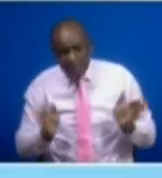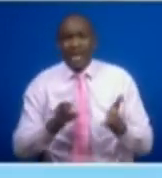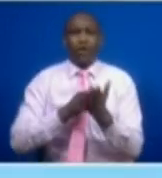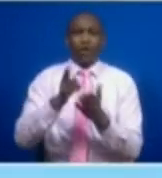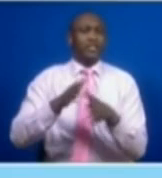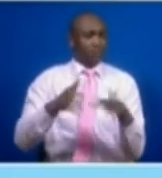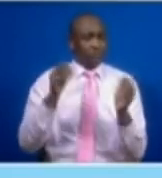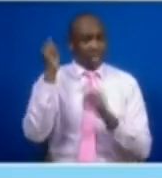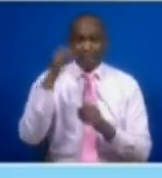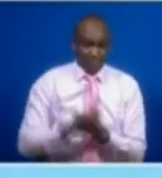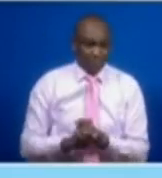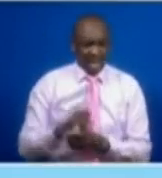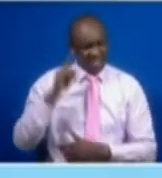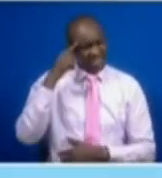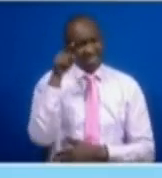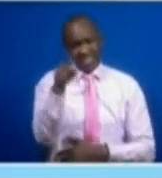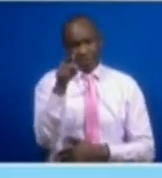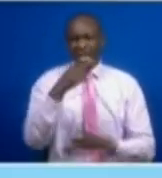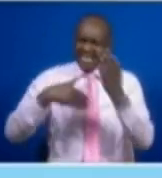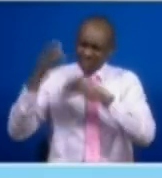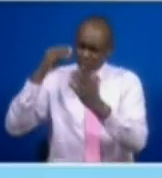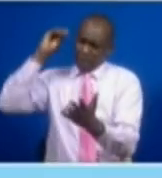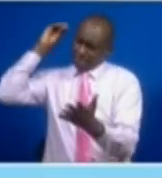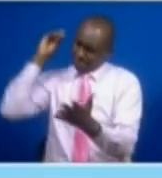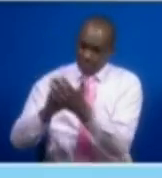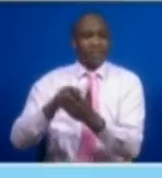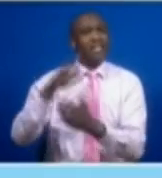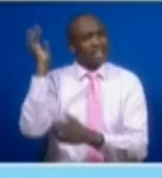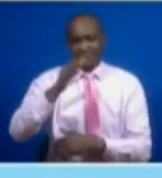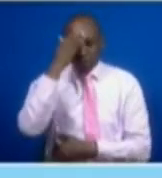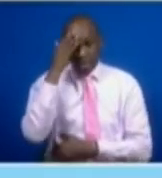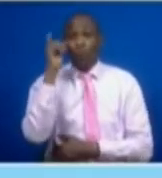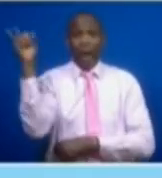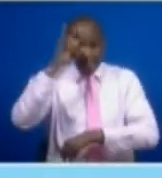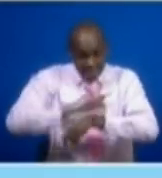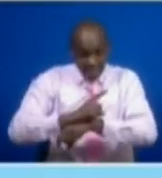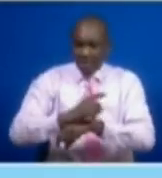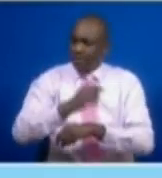public. Okay. I think this will go down in history, as Miguna said, as one day we shall never forget.